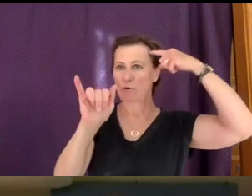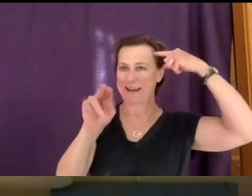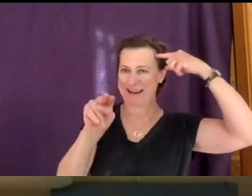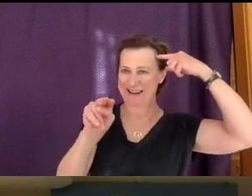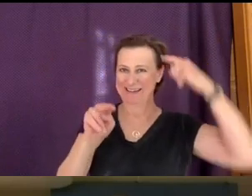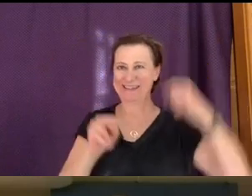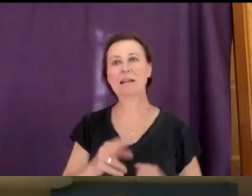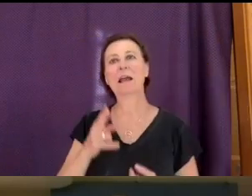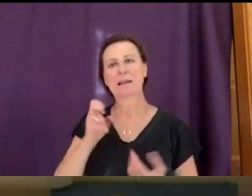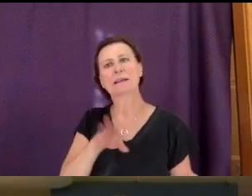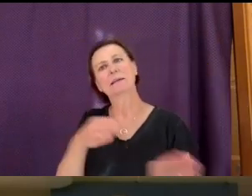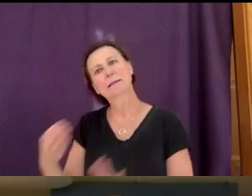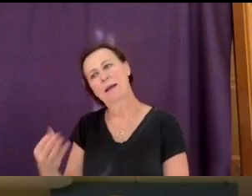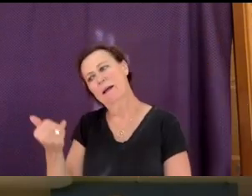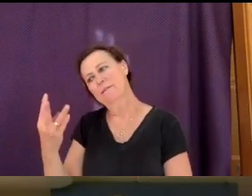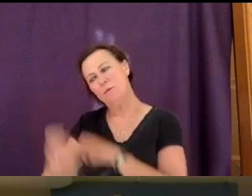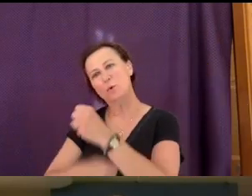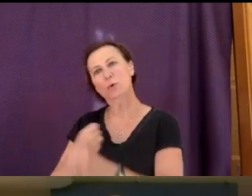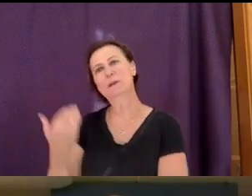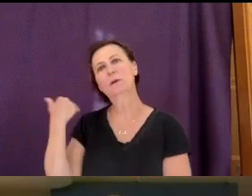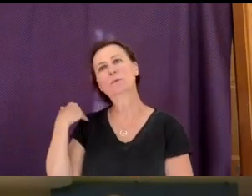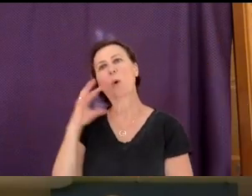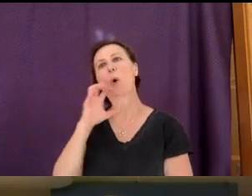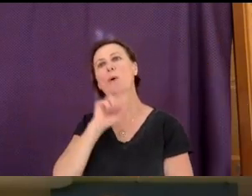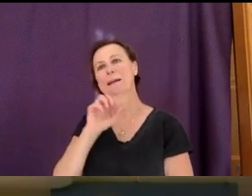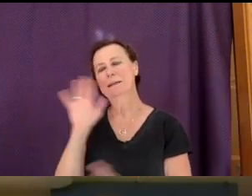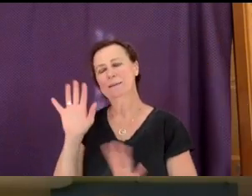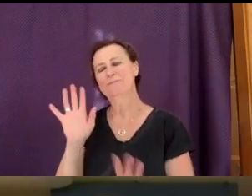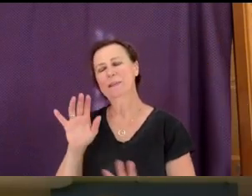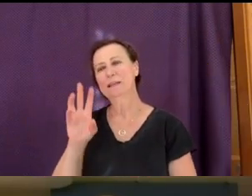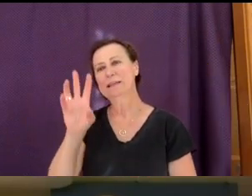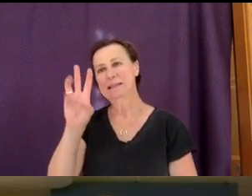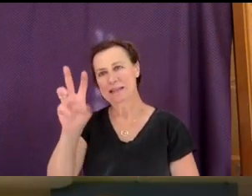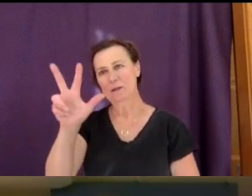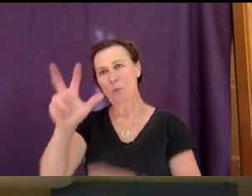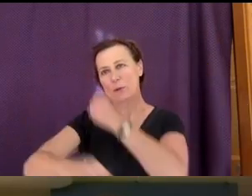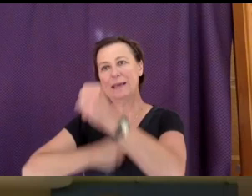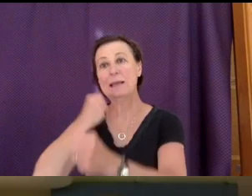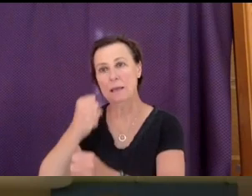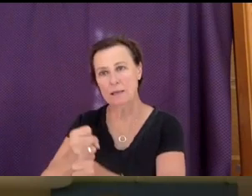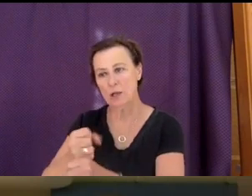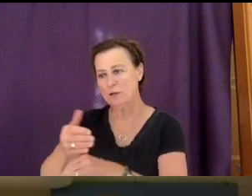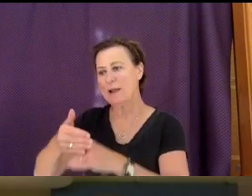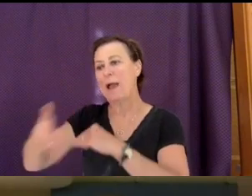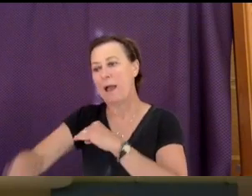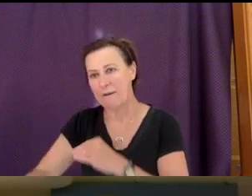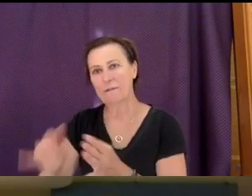He died a few years ago, 63 years after his terrible accident.